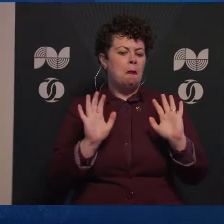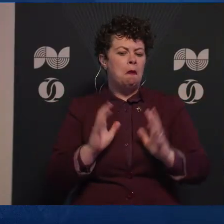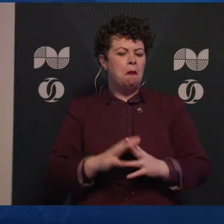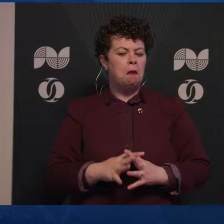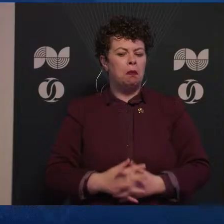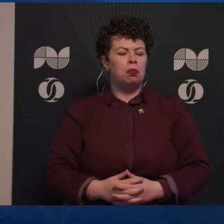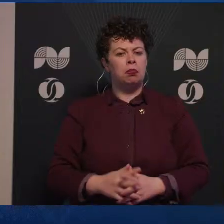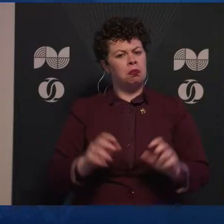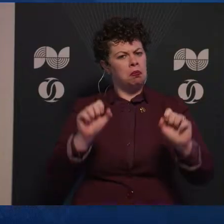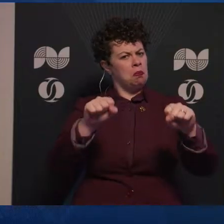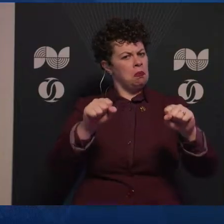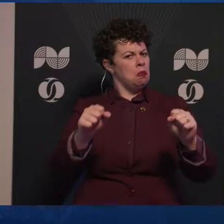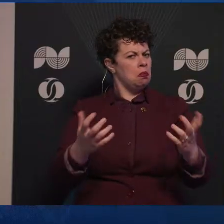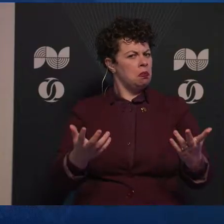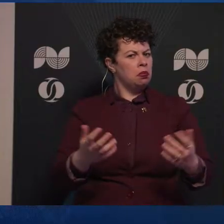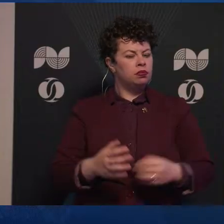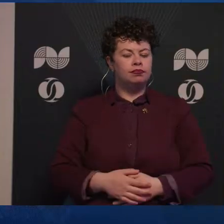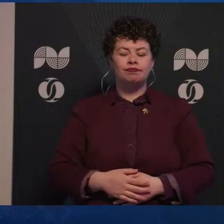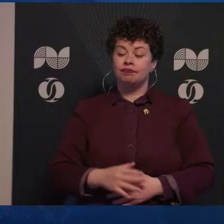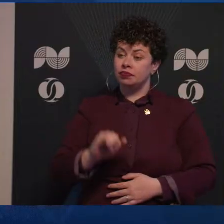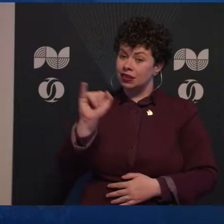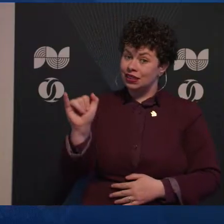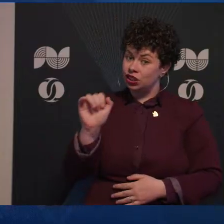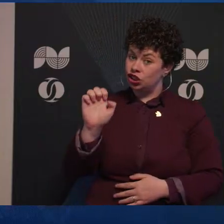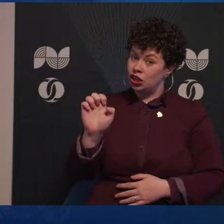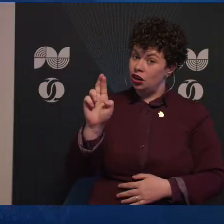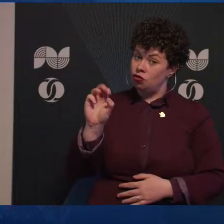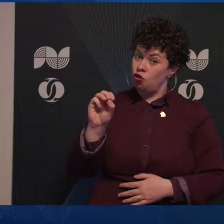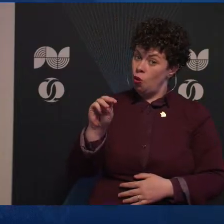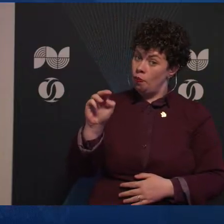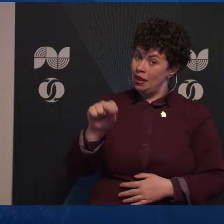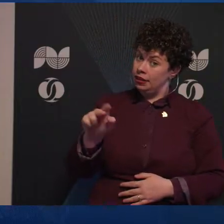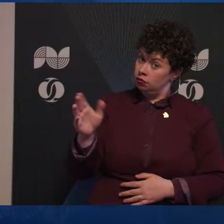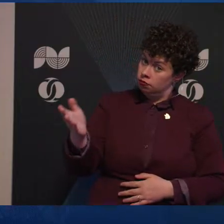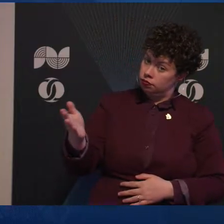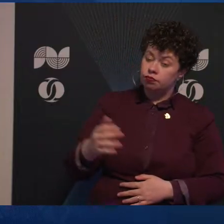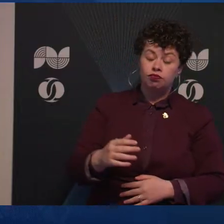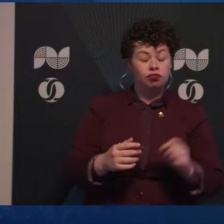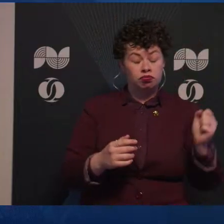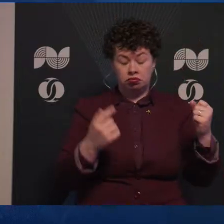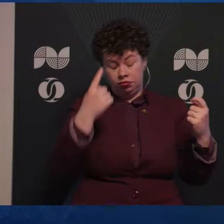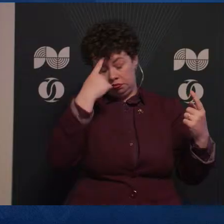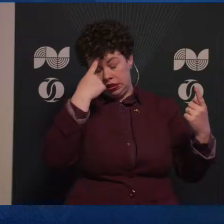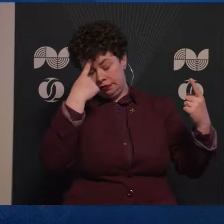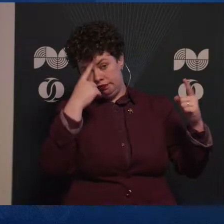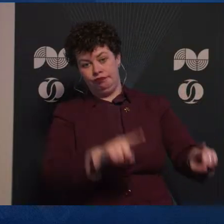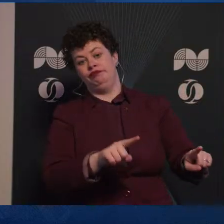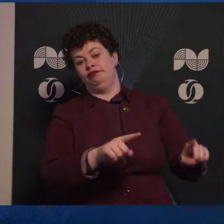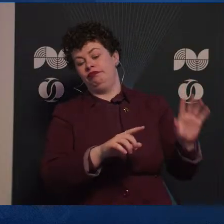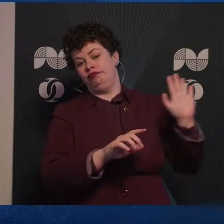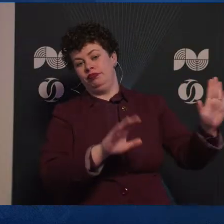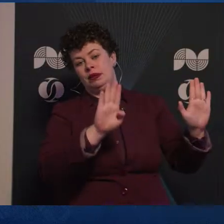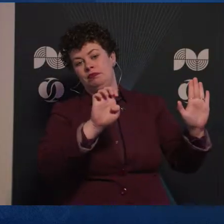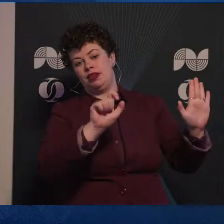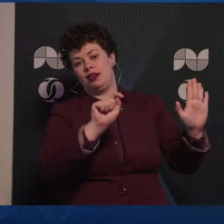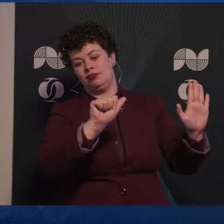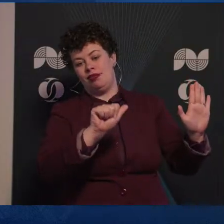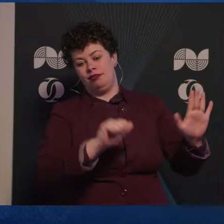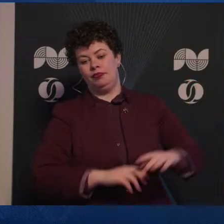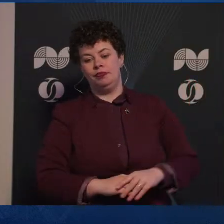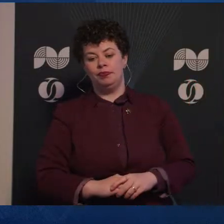Jeremy? I mean, I agree with Beata. I think,